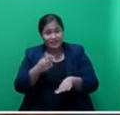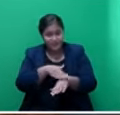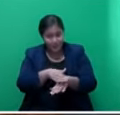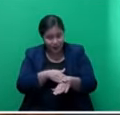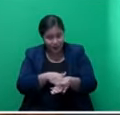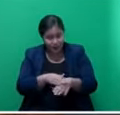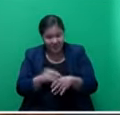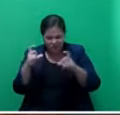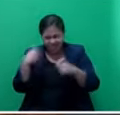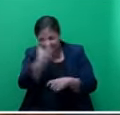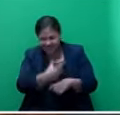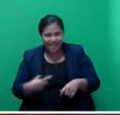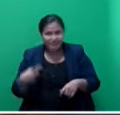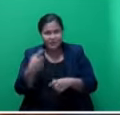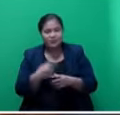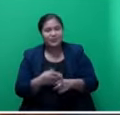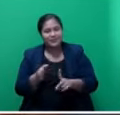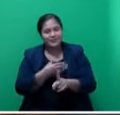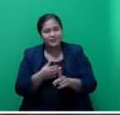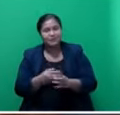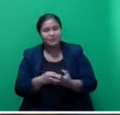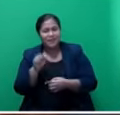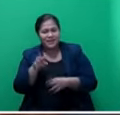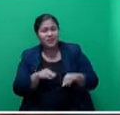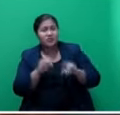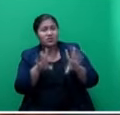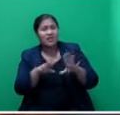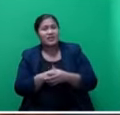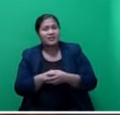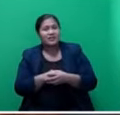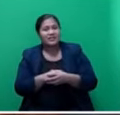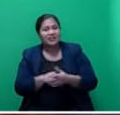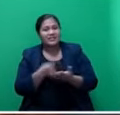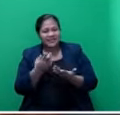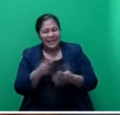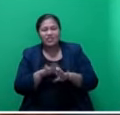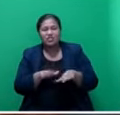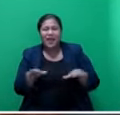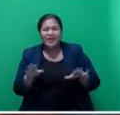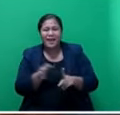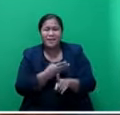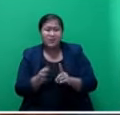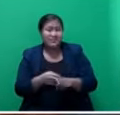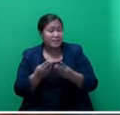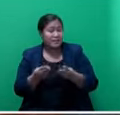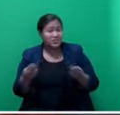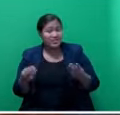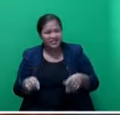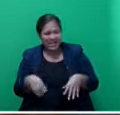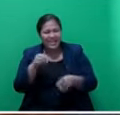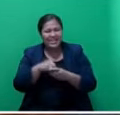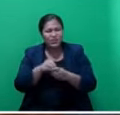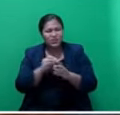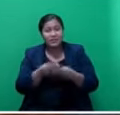Australia, it defines this phrase, child abuse material, which includes material that